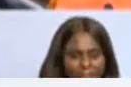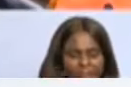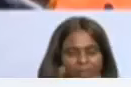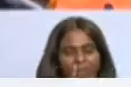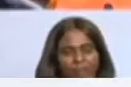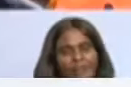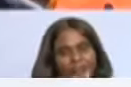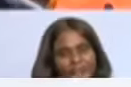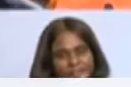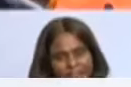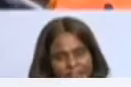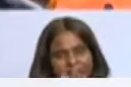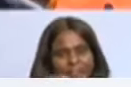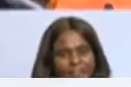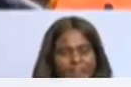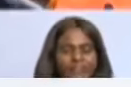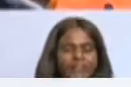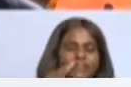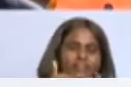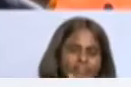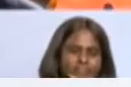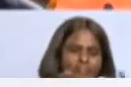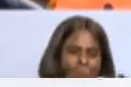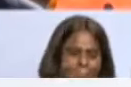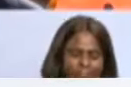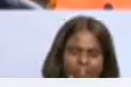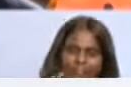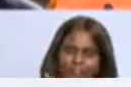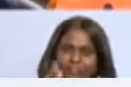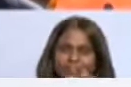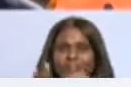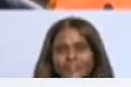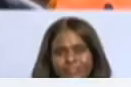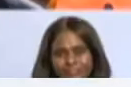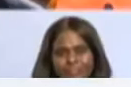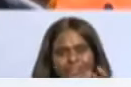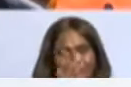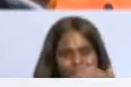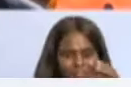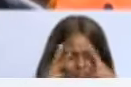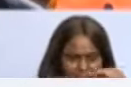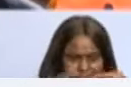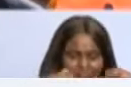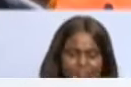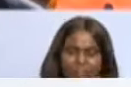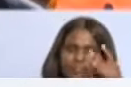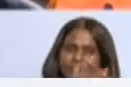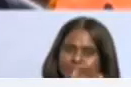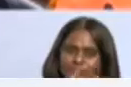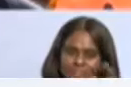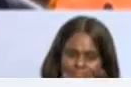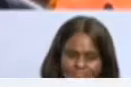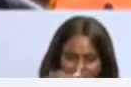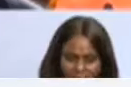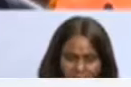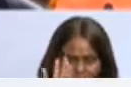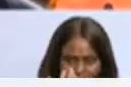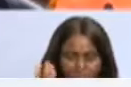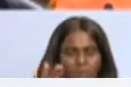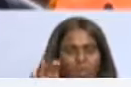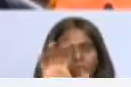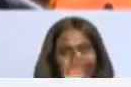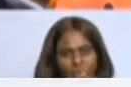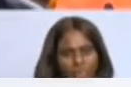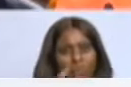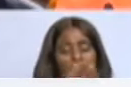accessibility to all parts of our country, both rural and urban, and into the region. Very